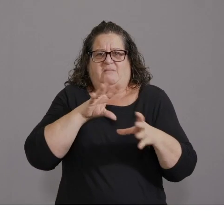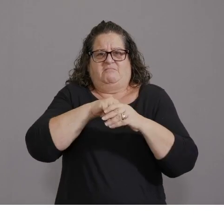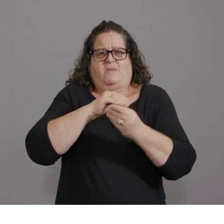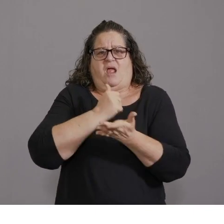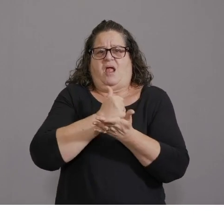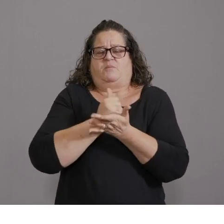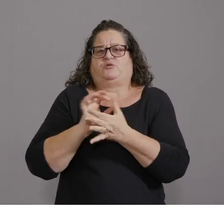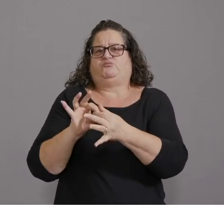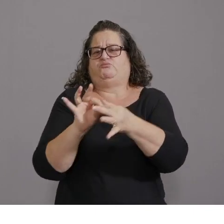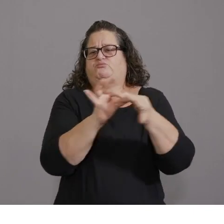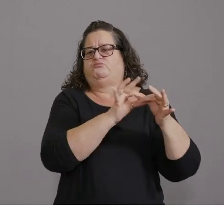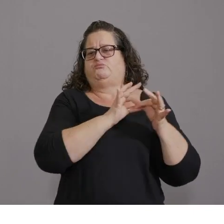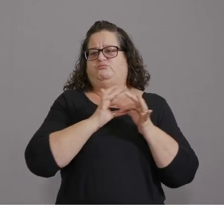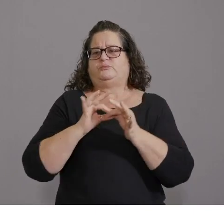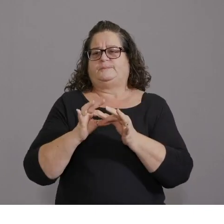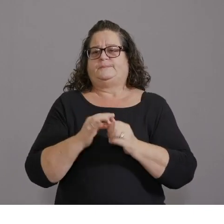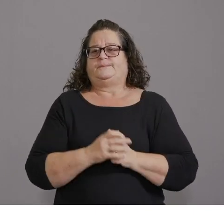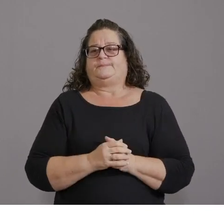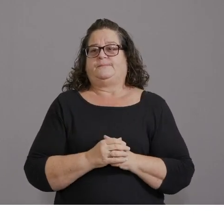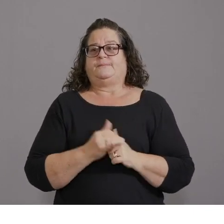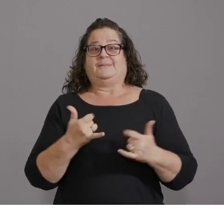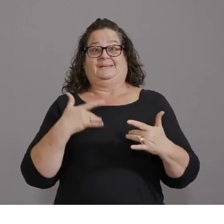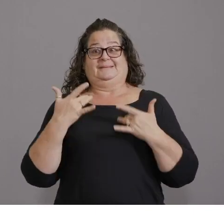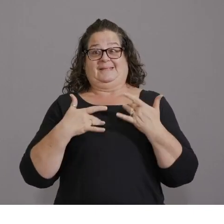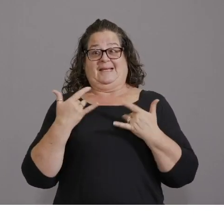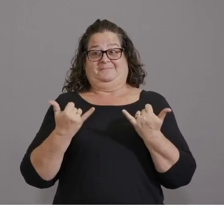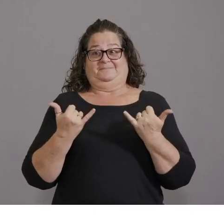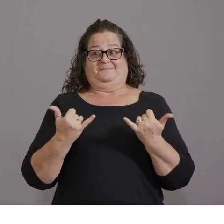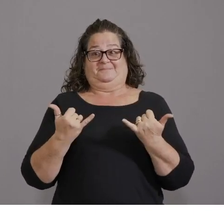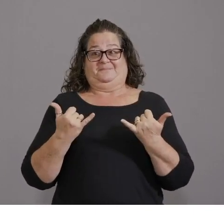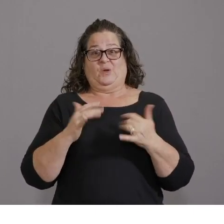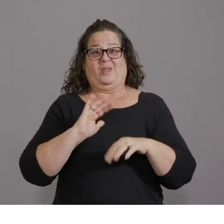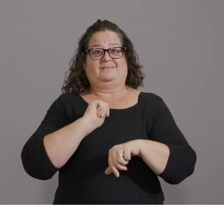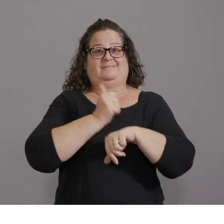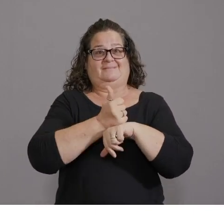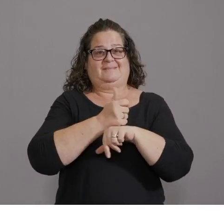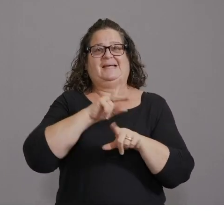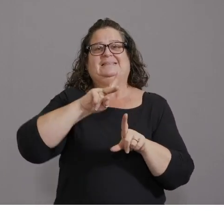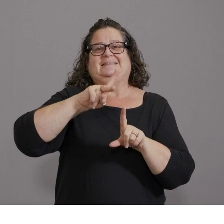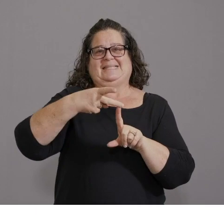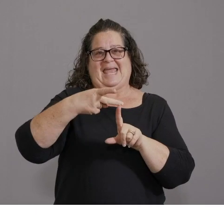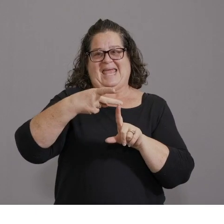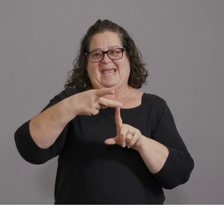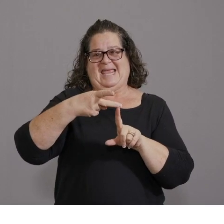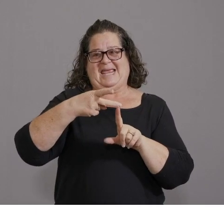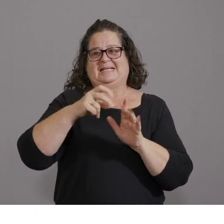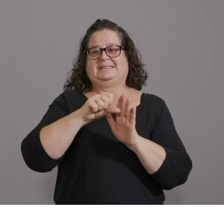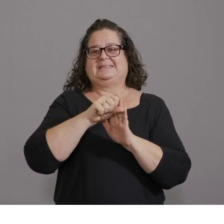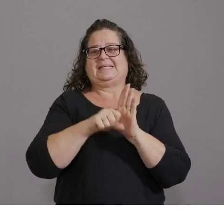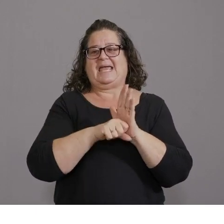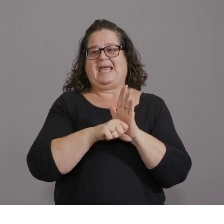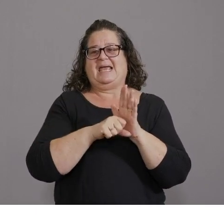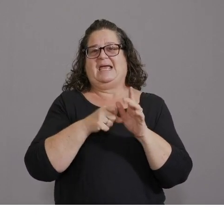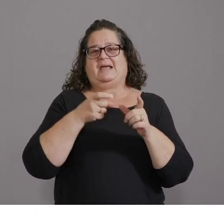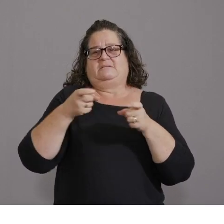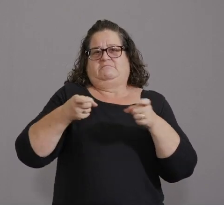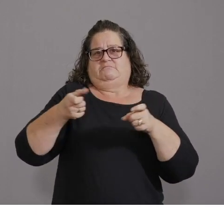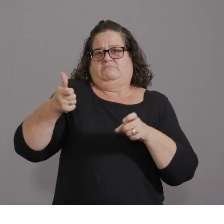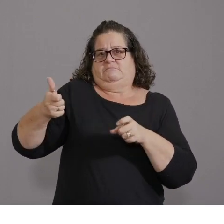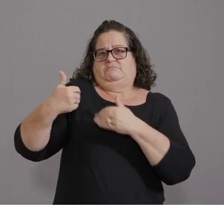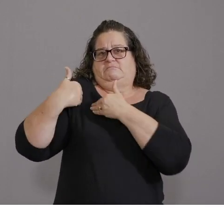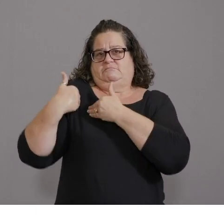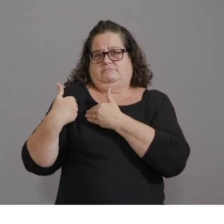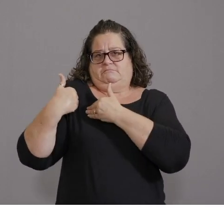We also are very excited about the launch of our second state-run vaccination site. This will